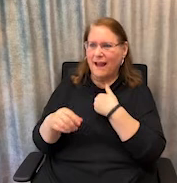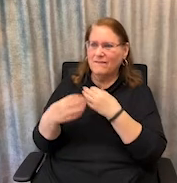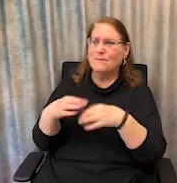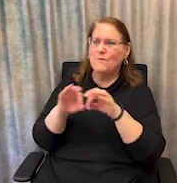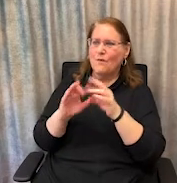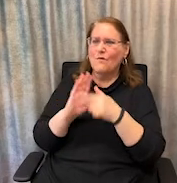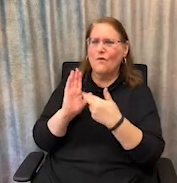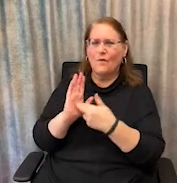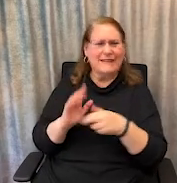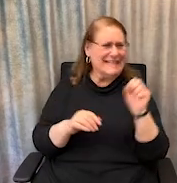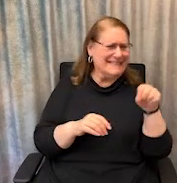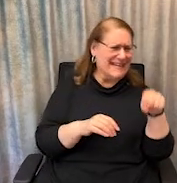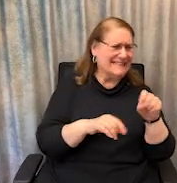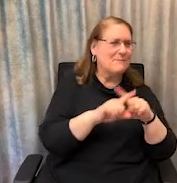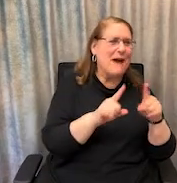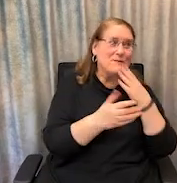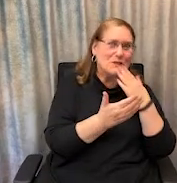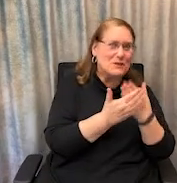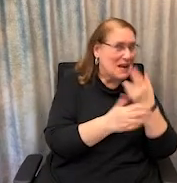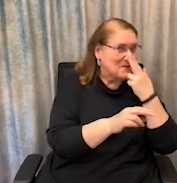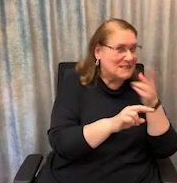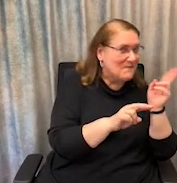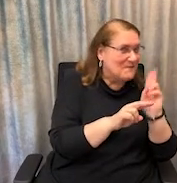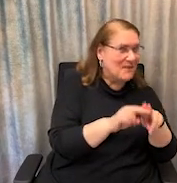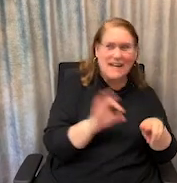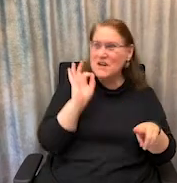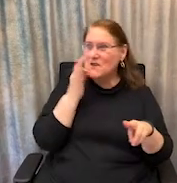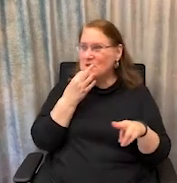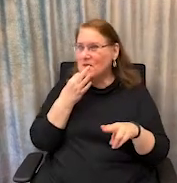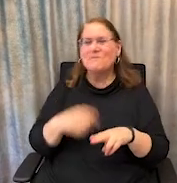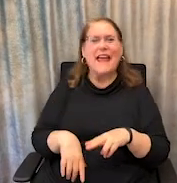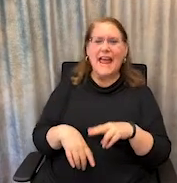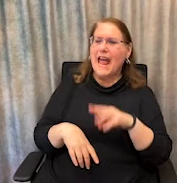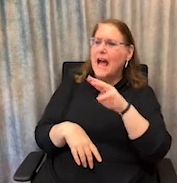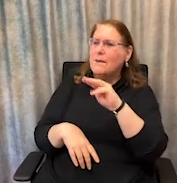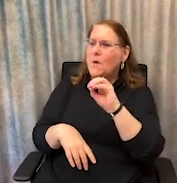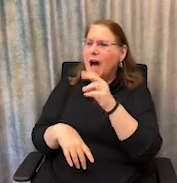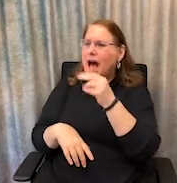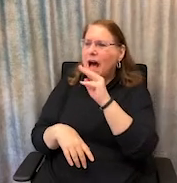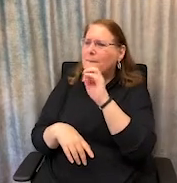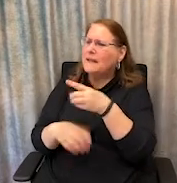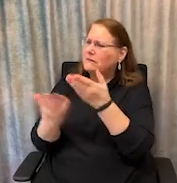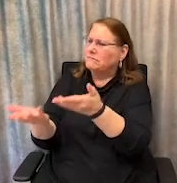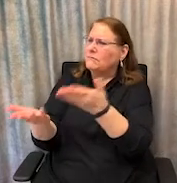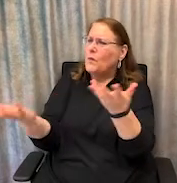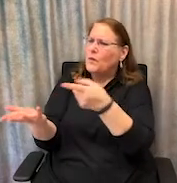long sometimes, but it was good. It was fun. Mm-hmm. Cool. Mohammed, what about you? What do you